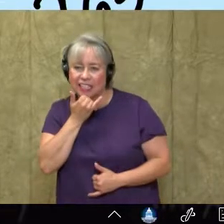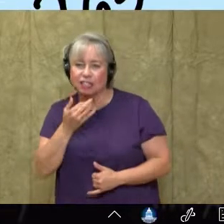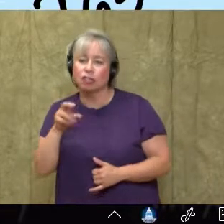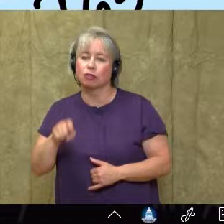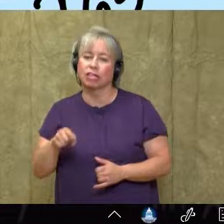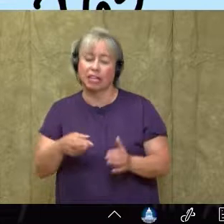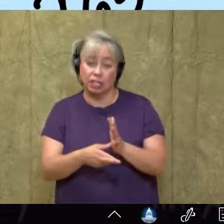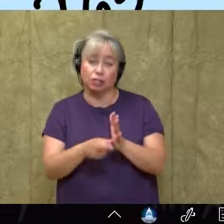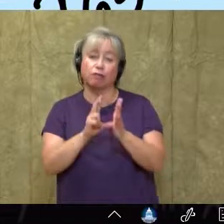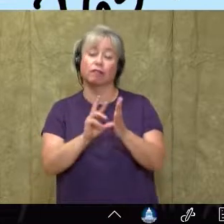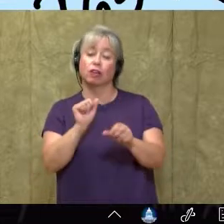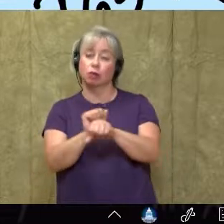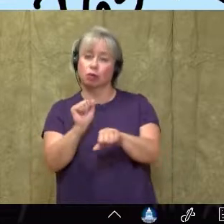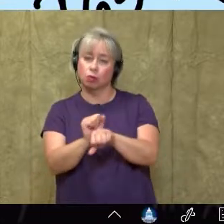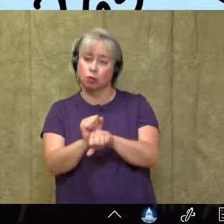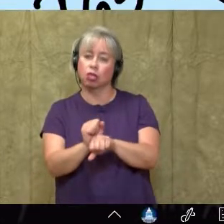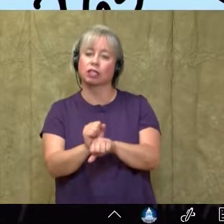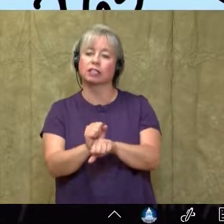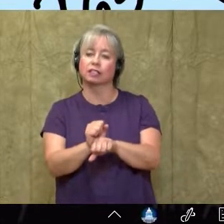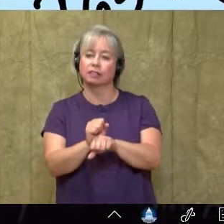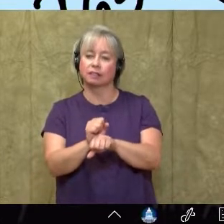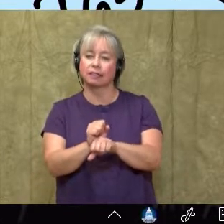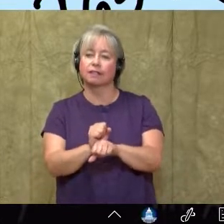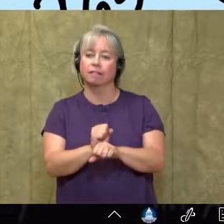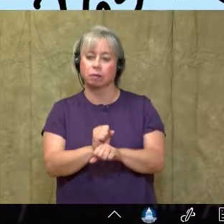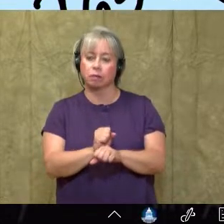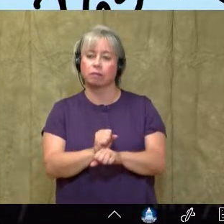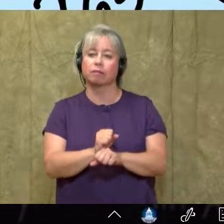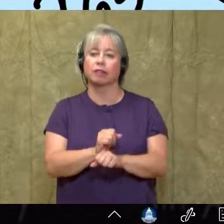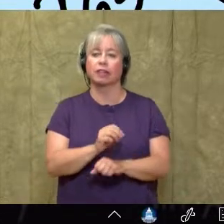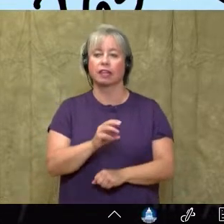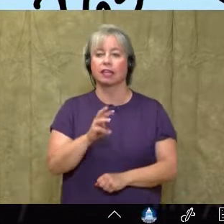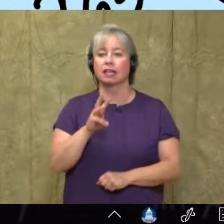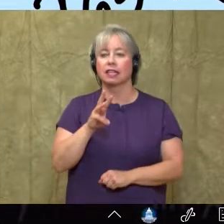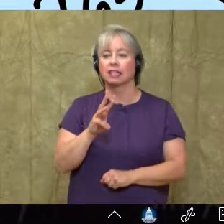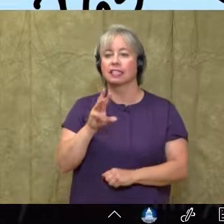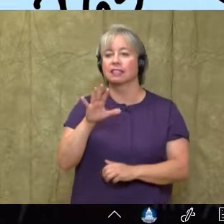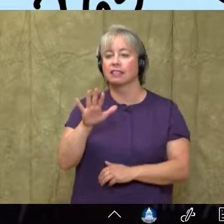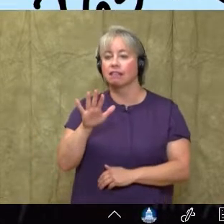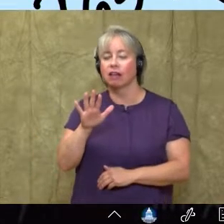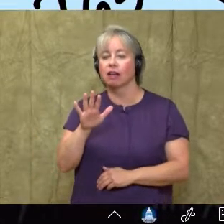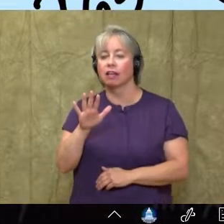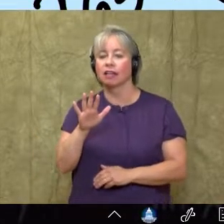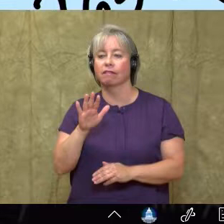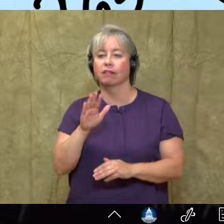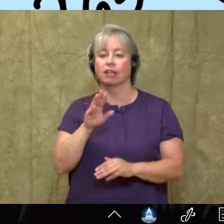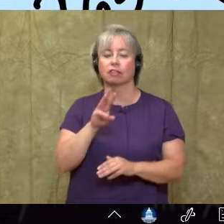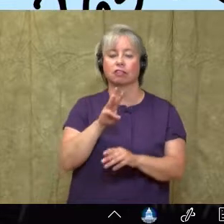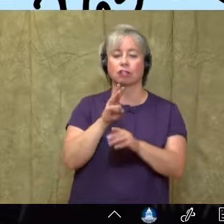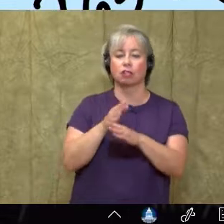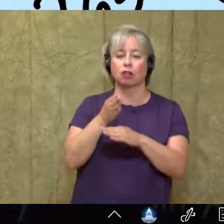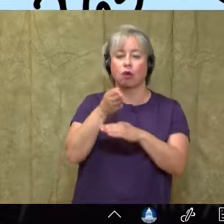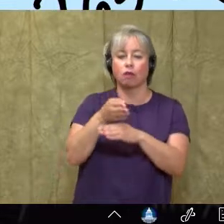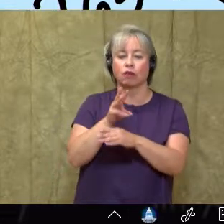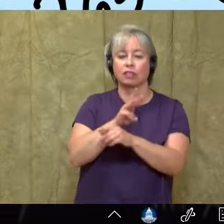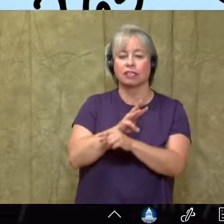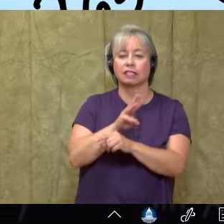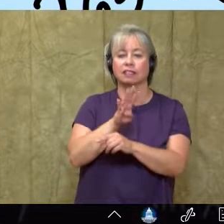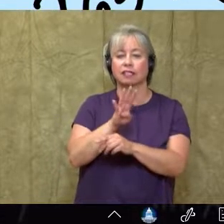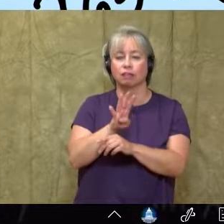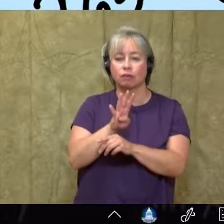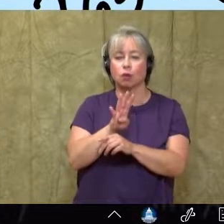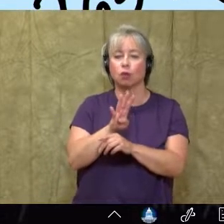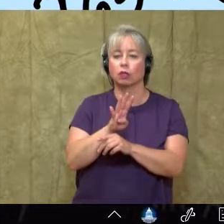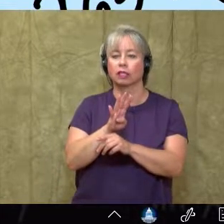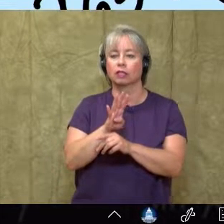So it's 65. We know that 65 is just a little bit over 64, and so this is going to be a little